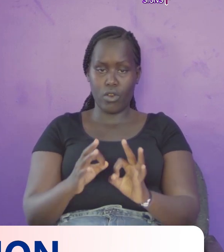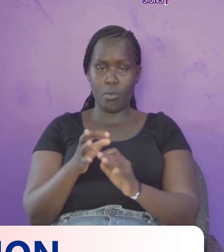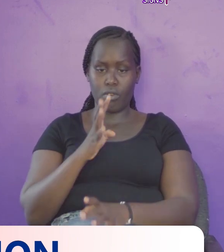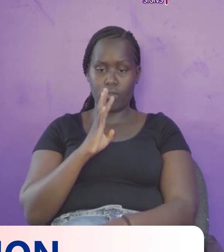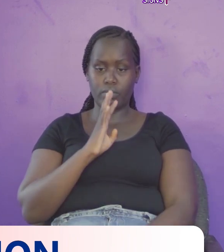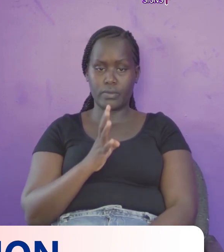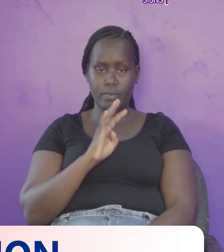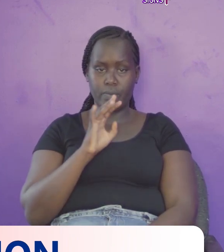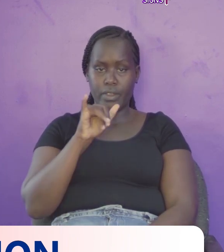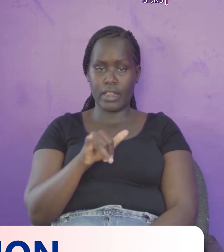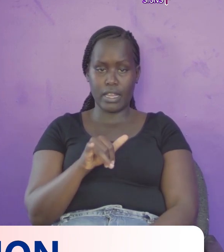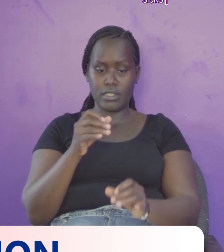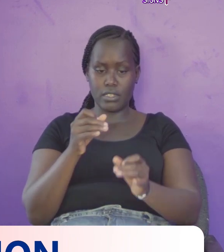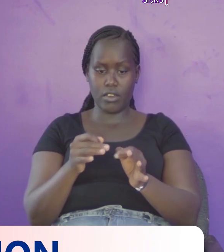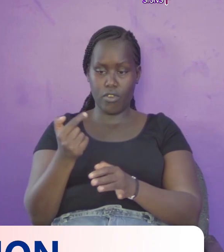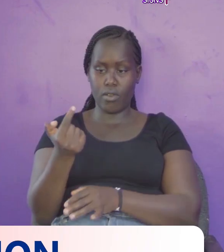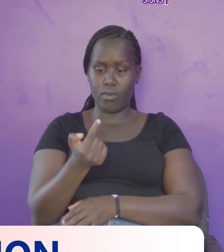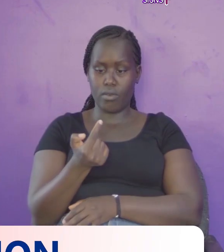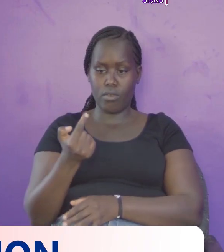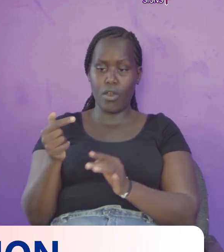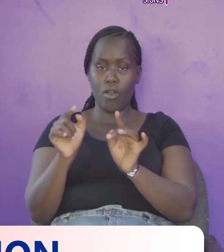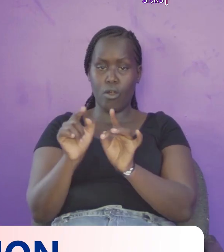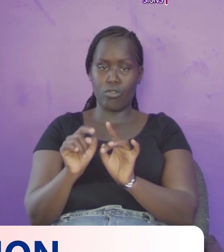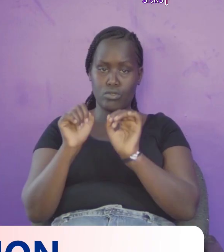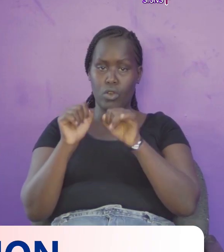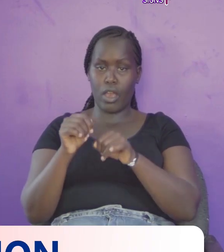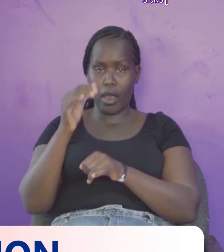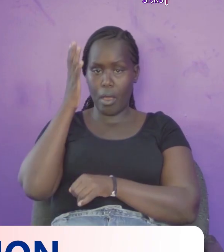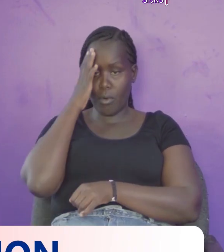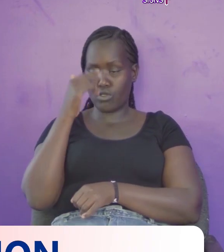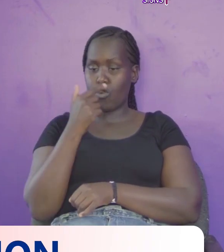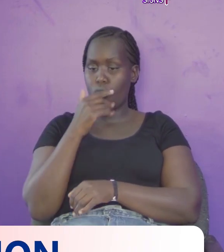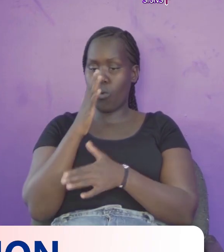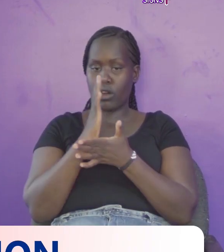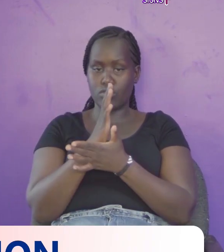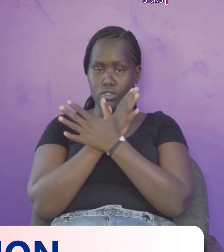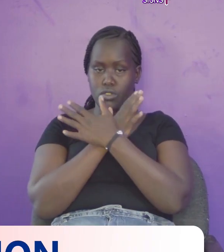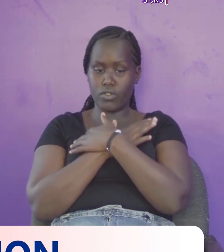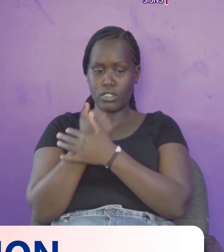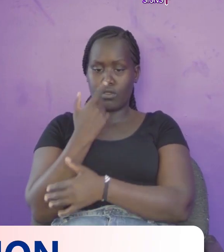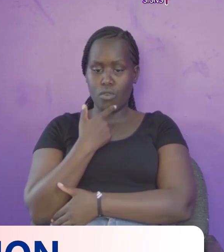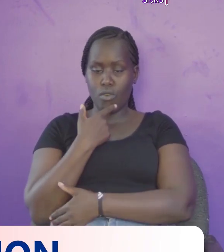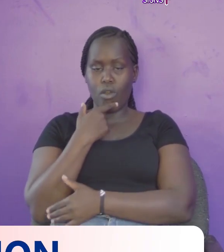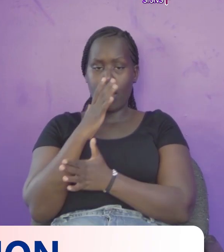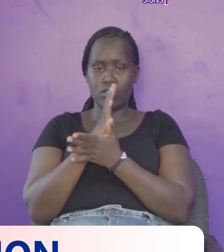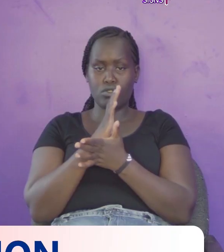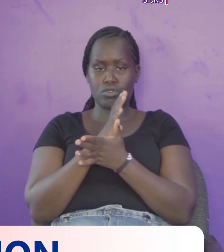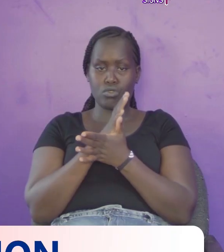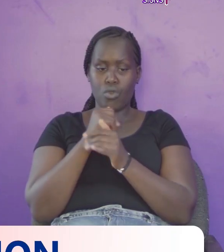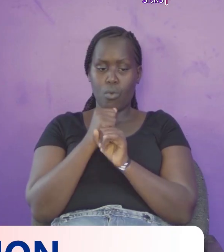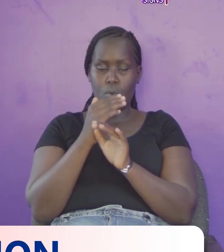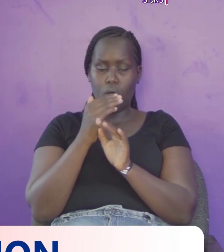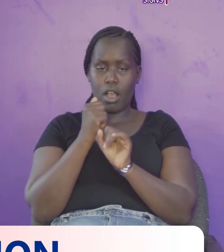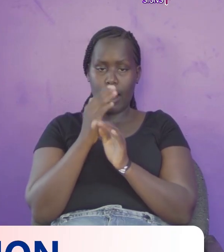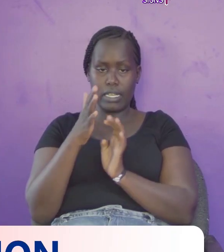Yeah. So that at least akiwa peke yake, he's also able to know who are my true friends, who are my true co-workers and who are not. Because if I can point